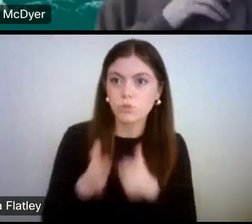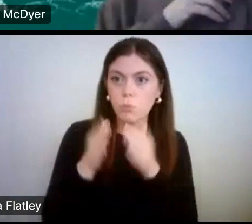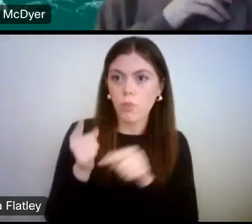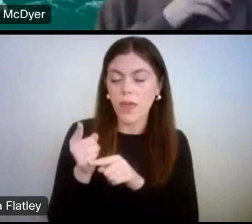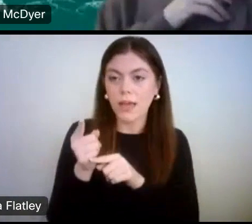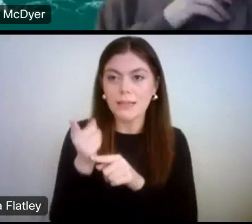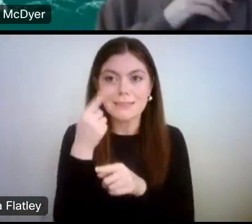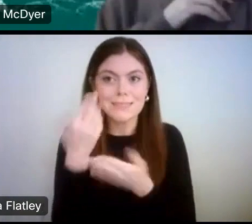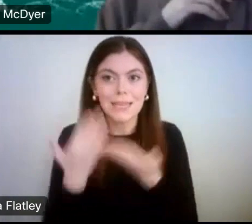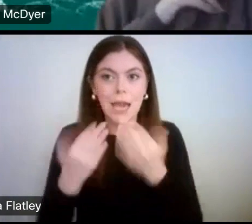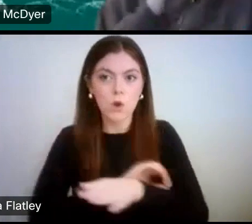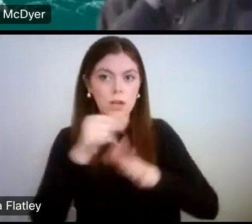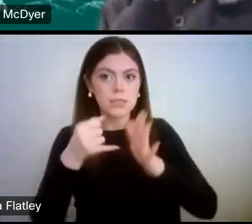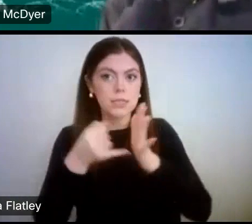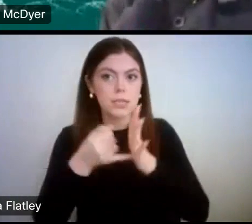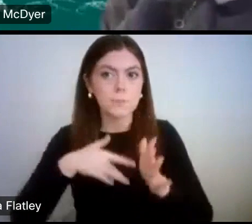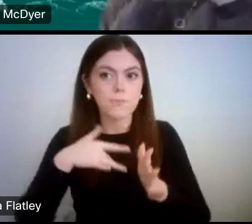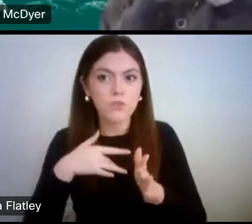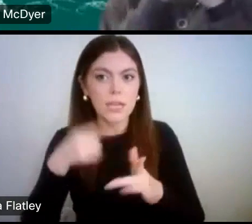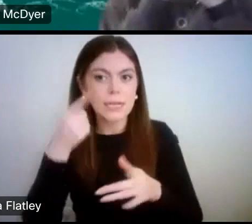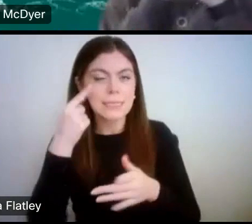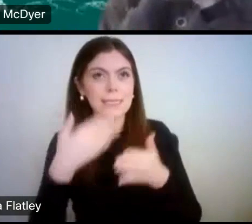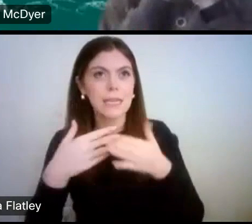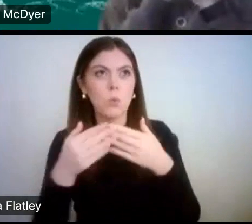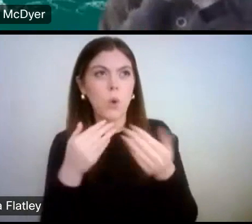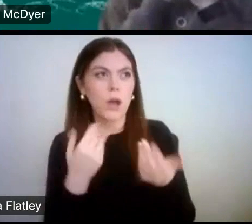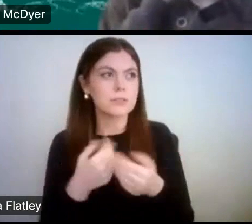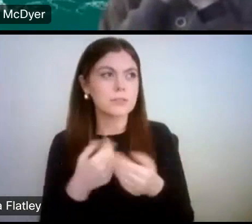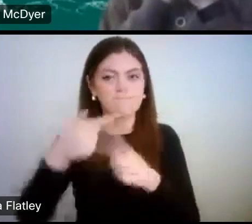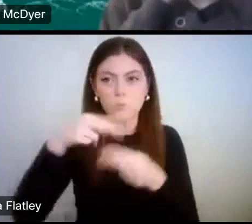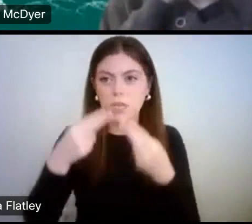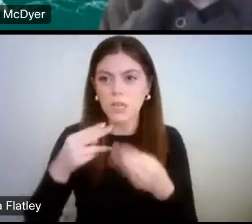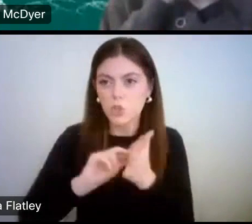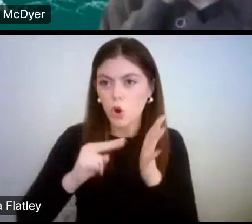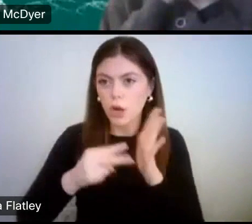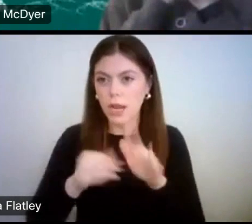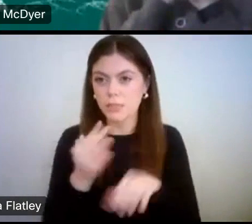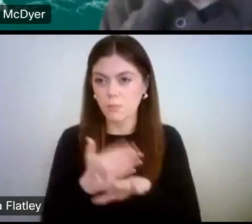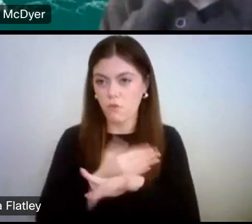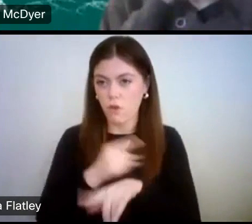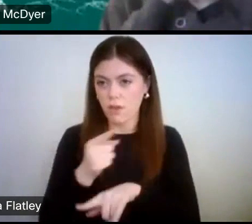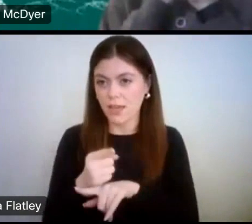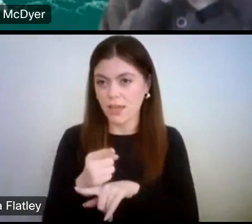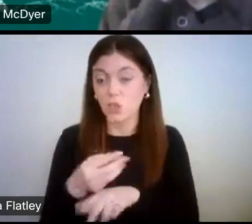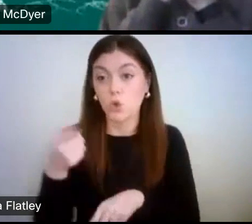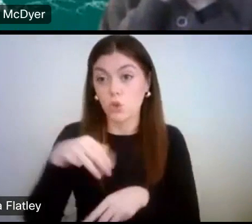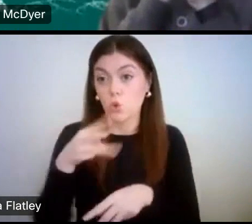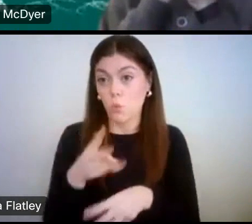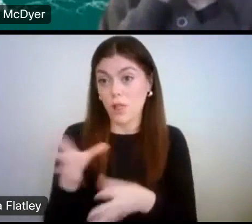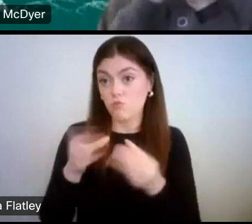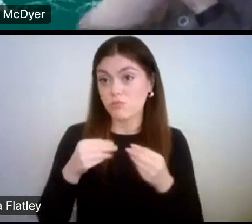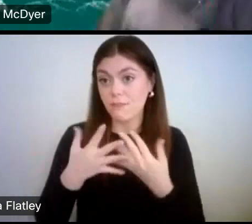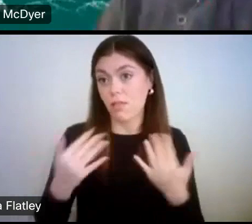think Angela called out some of those specifically. So you will get a lot of information and comms, and that as soon as we know, you'll